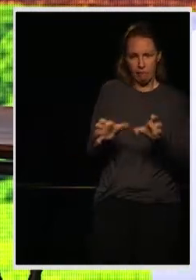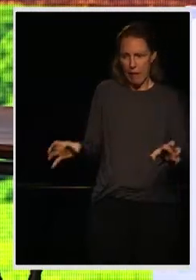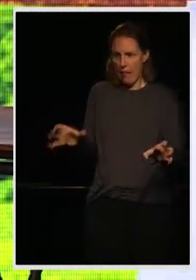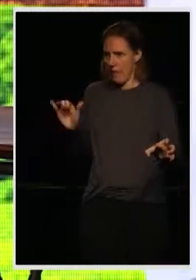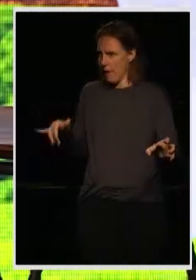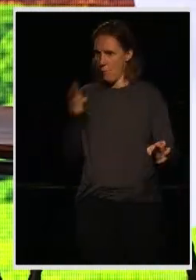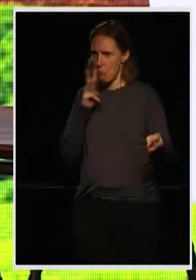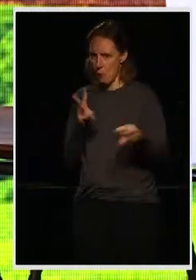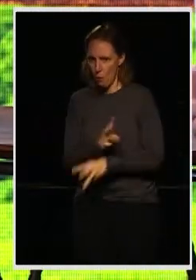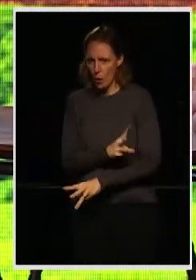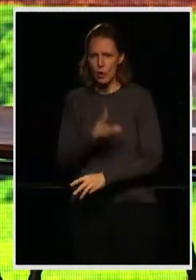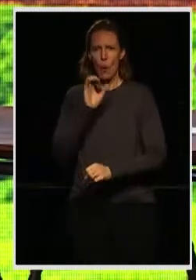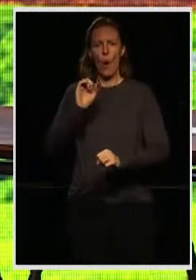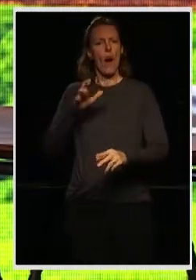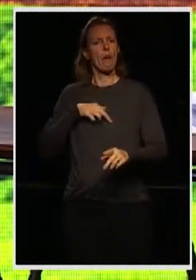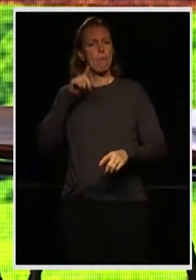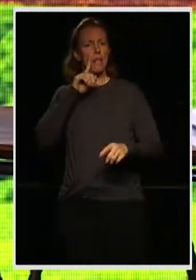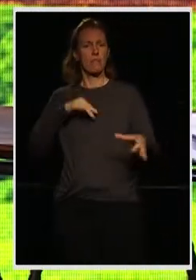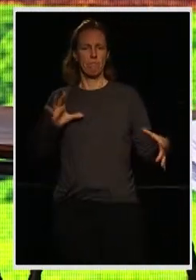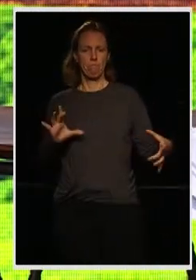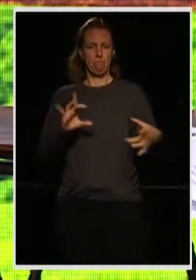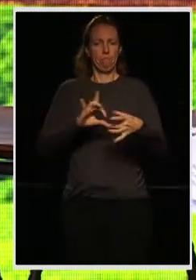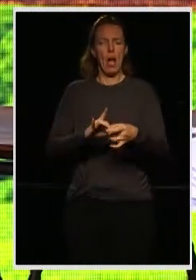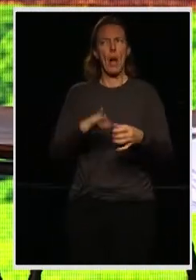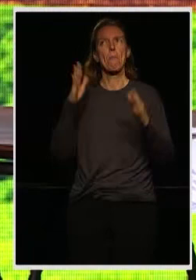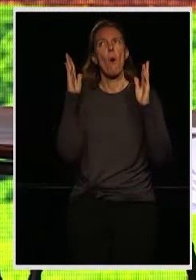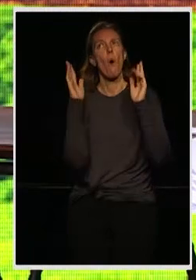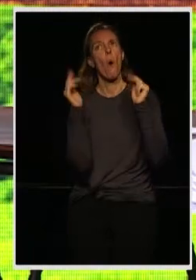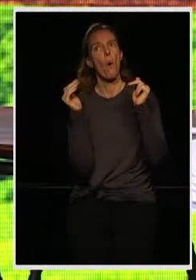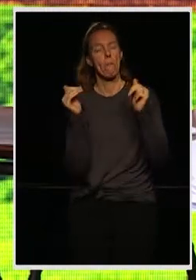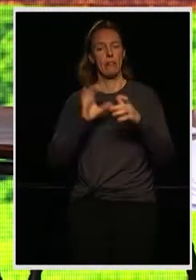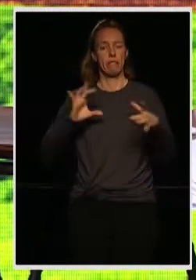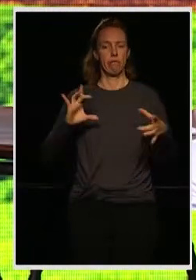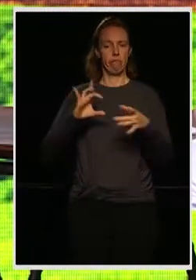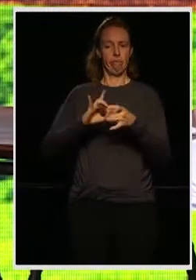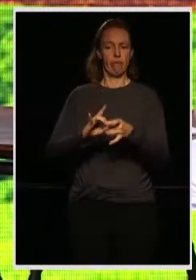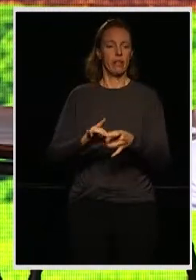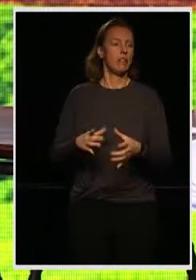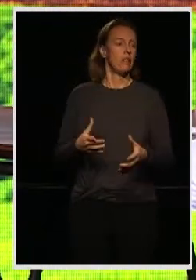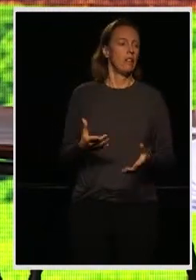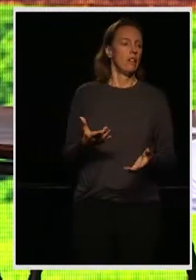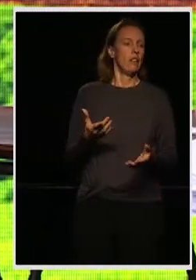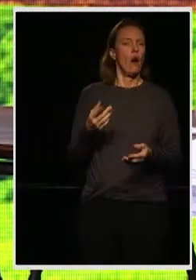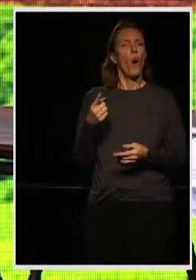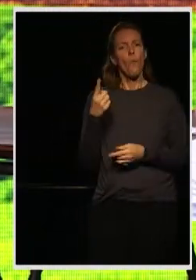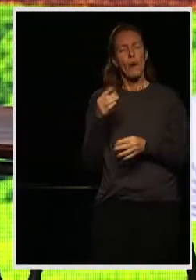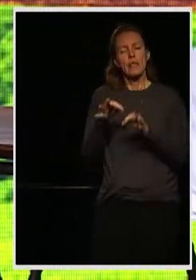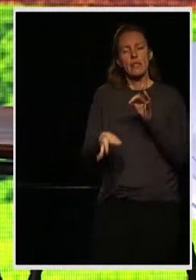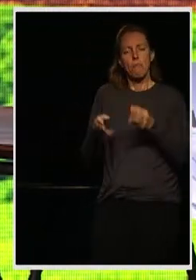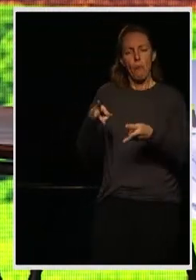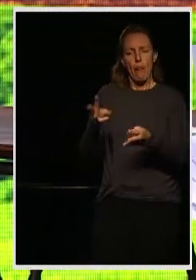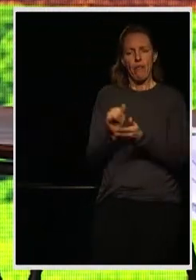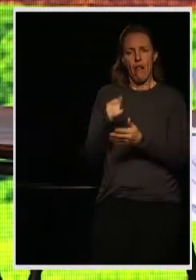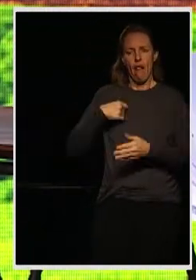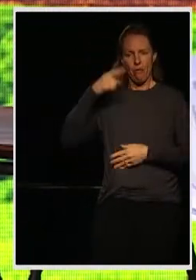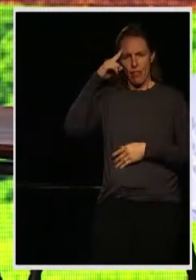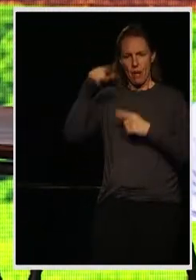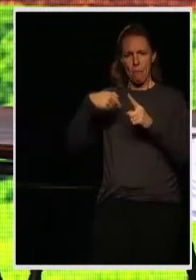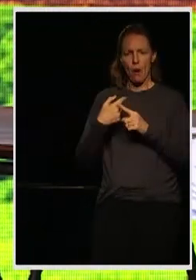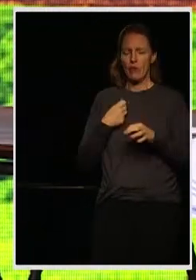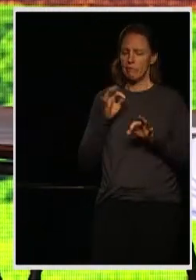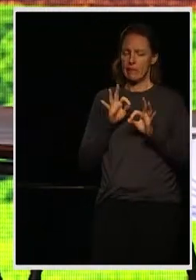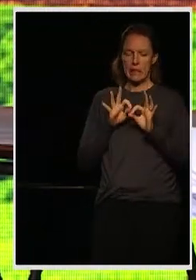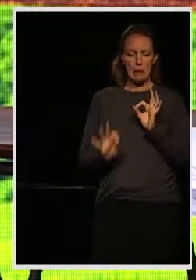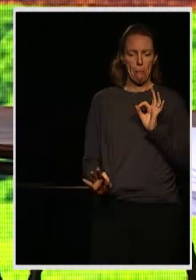worst case, or it can be somewhat of a unifier. I hope it's a unifier. One simple way that I think about it, it's incredibly